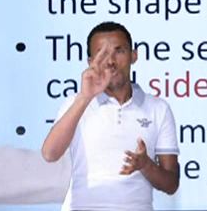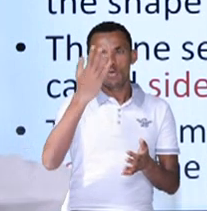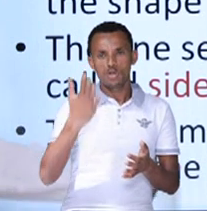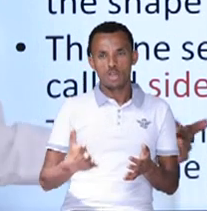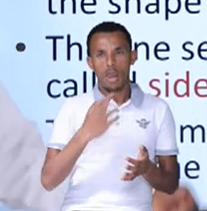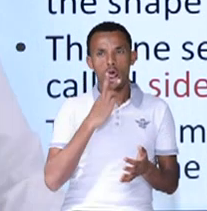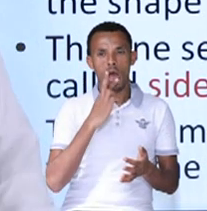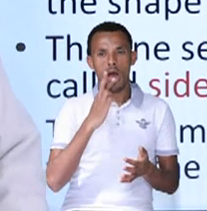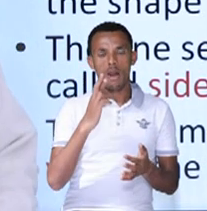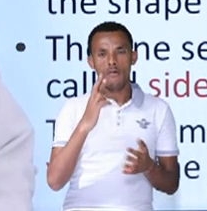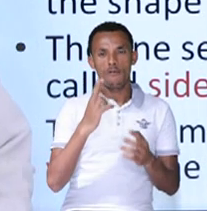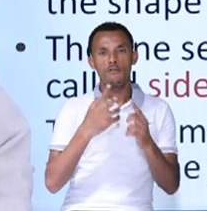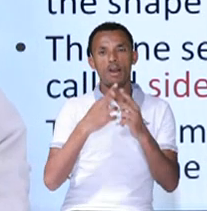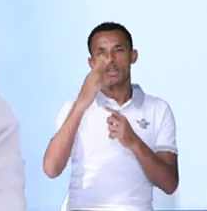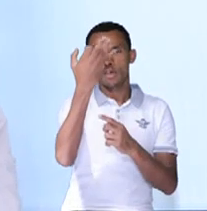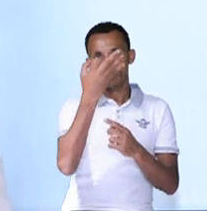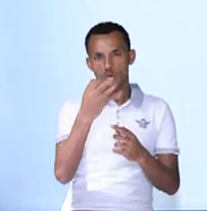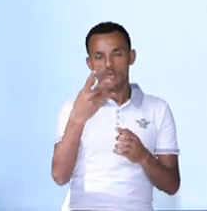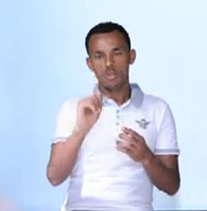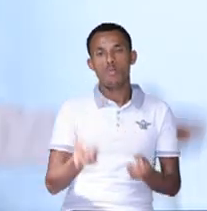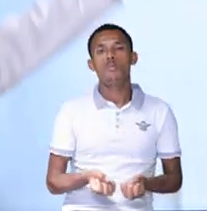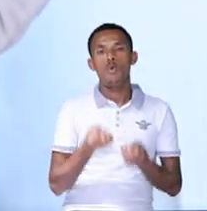sides are a vertex of the polygon.